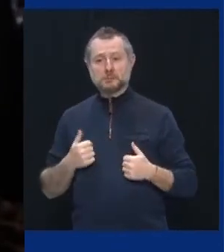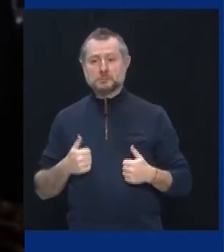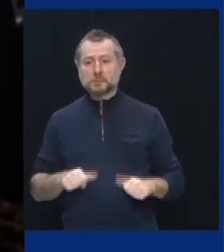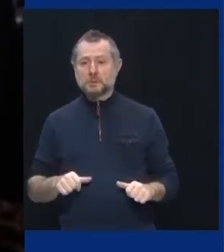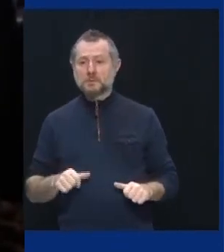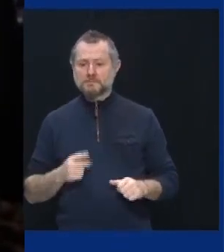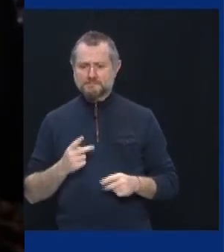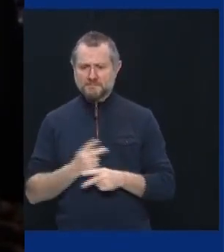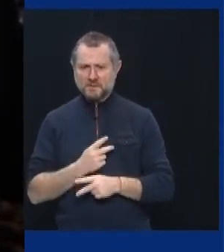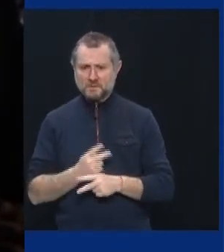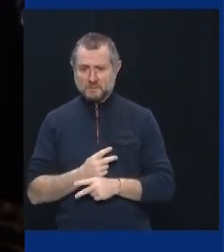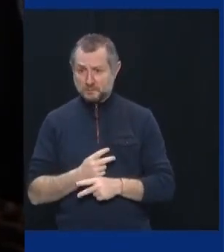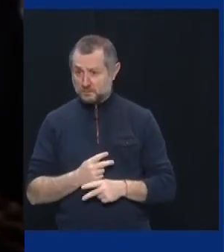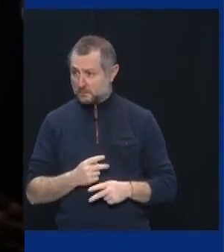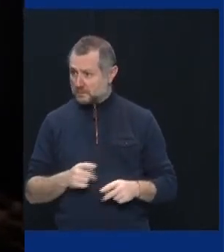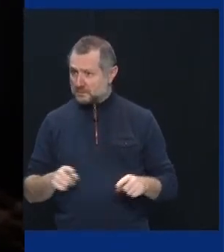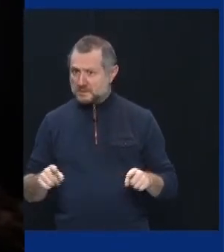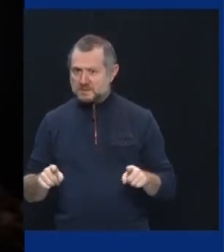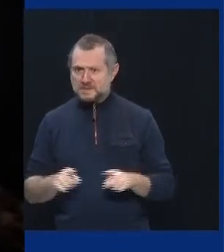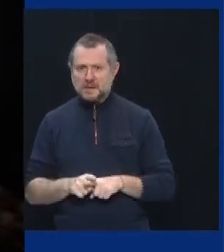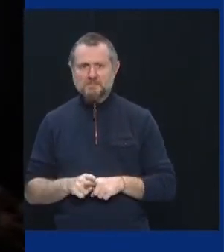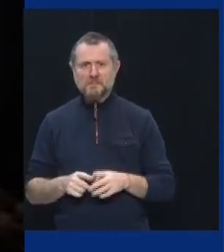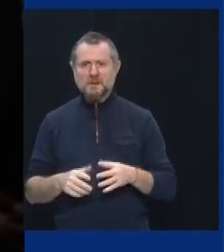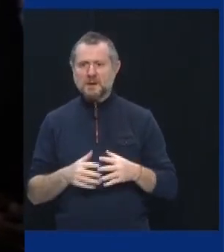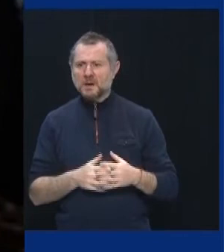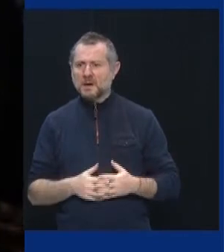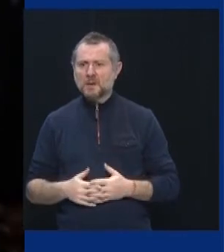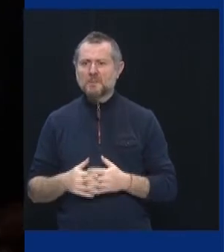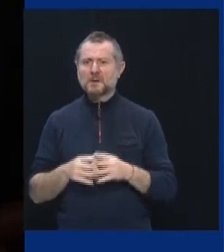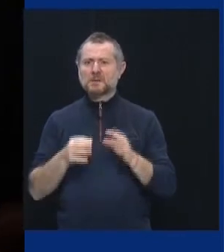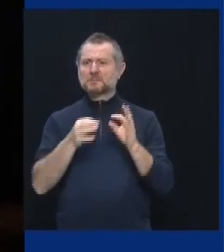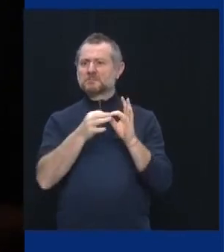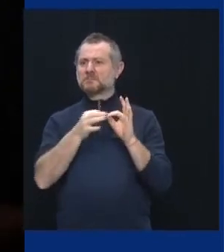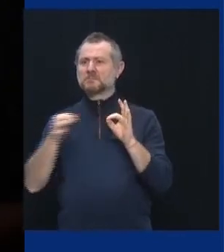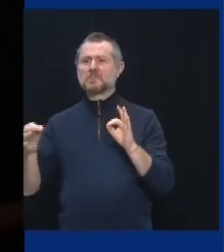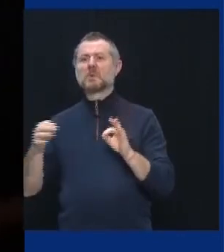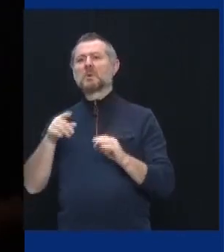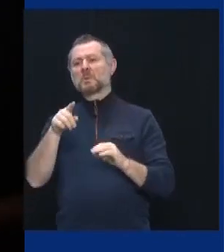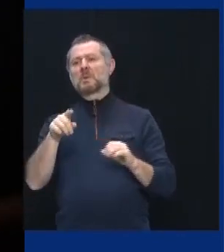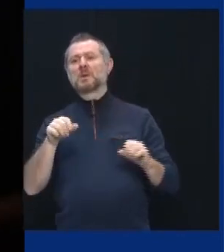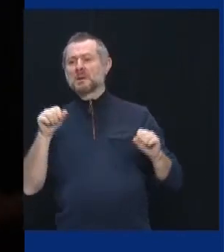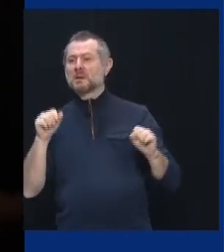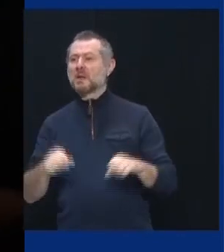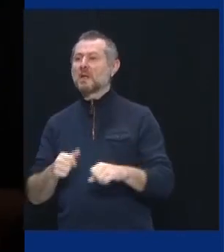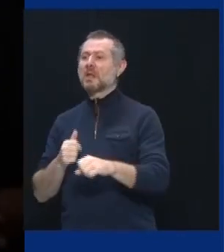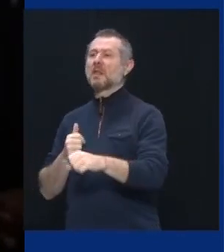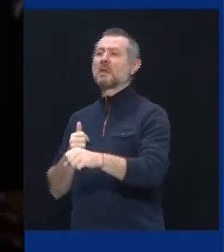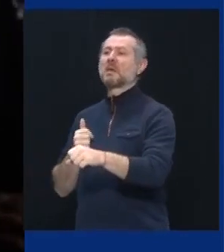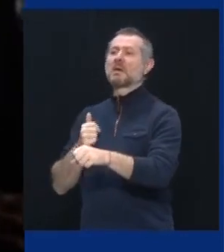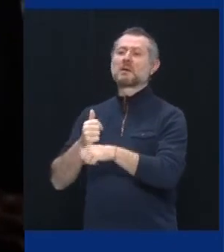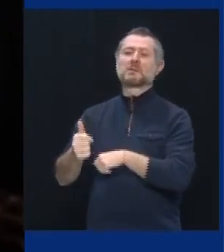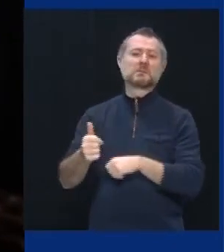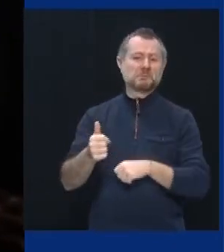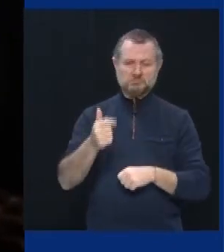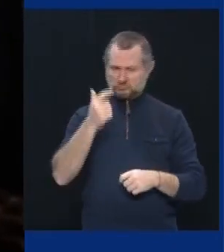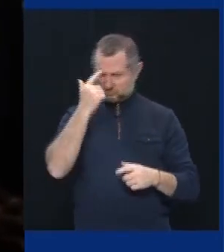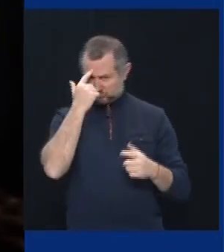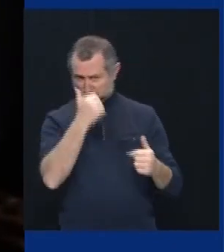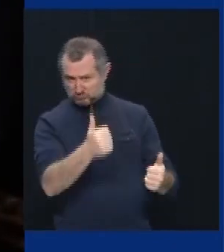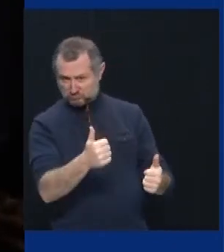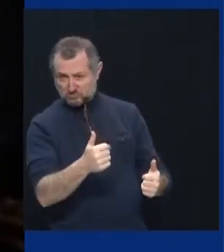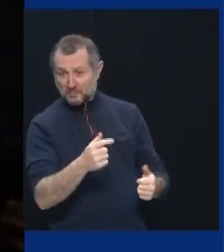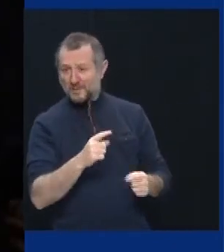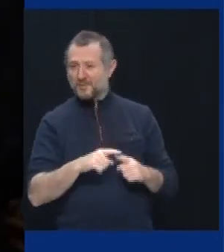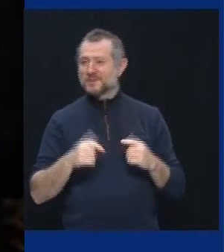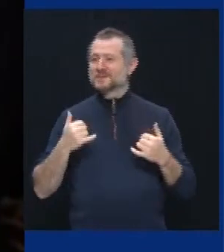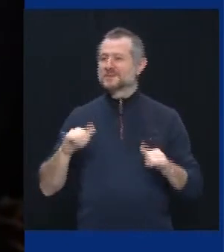country that says that you can make any allegation that you want to make, mm-hmm. but due process